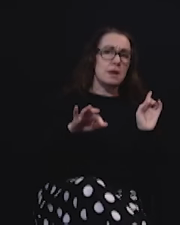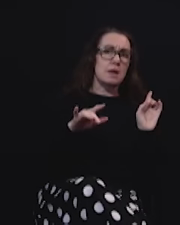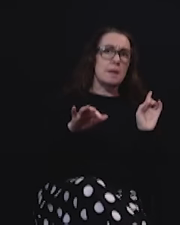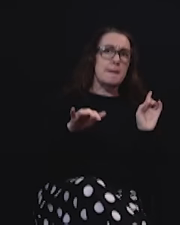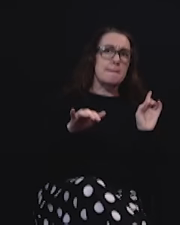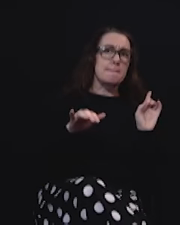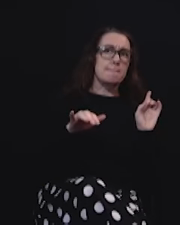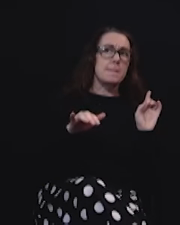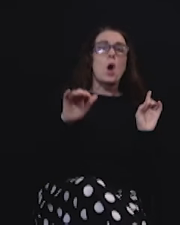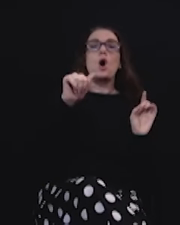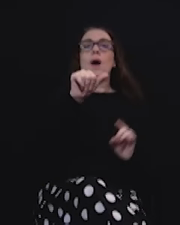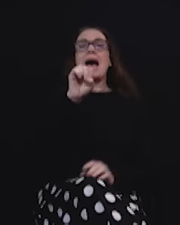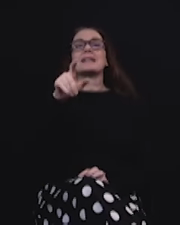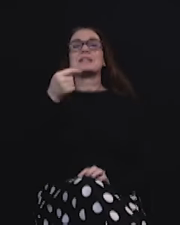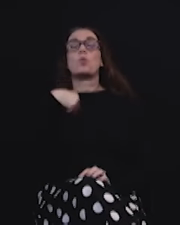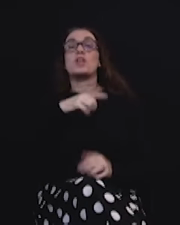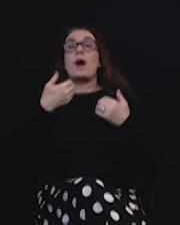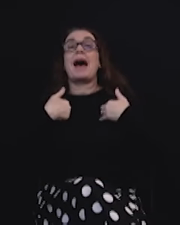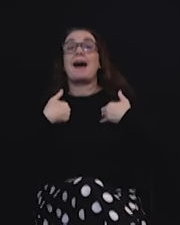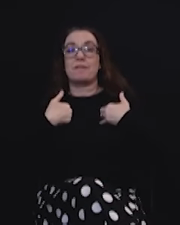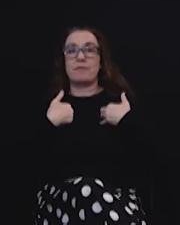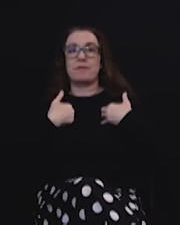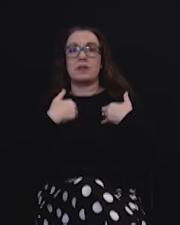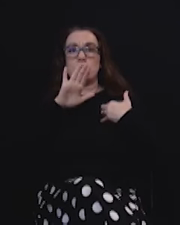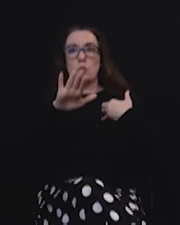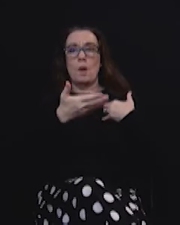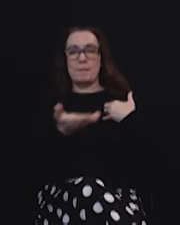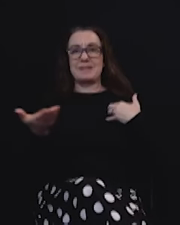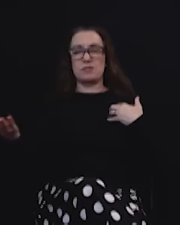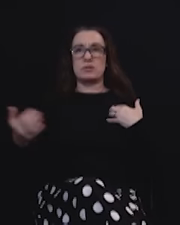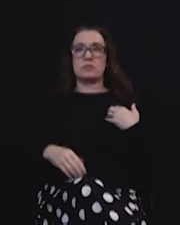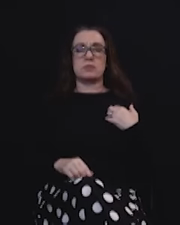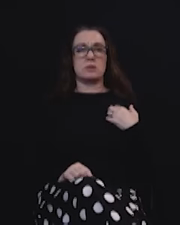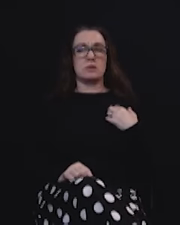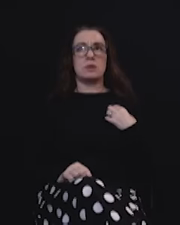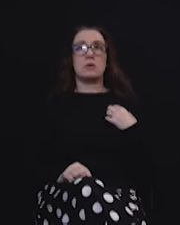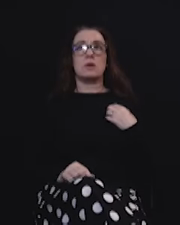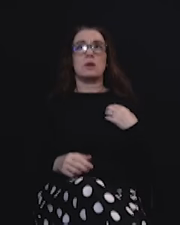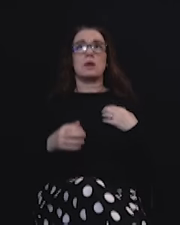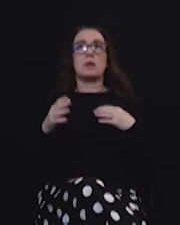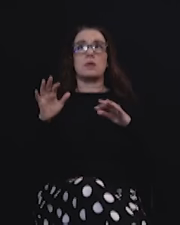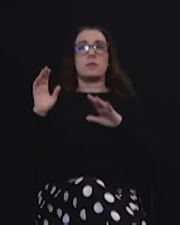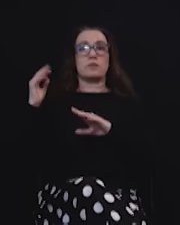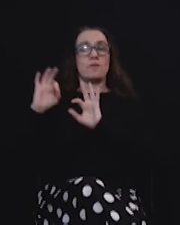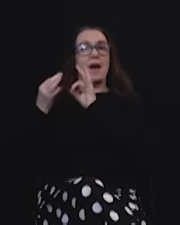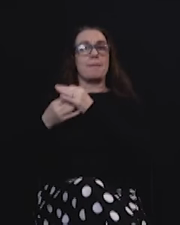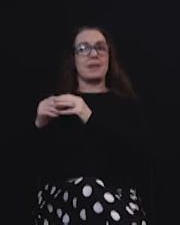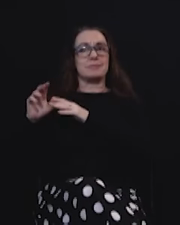What you have, oh, assets, possessions, what you have, right? Yeah. Your heritage, your breeding, yeah.